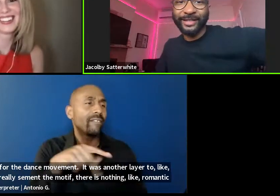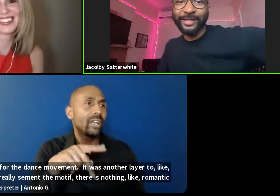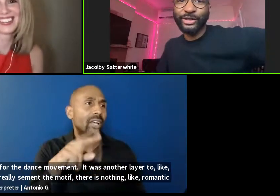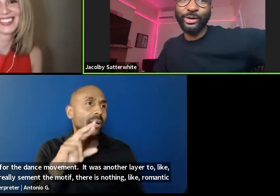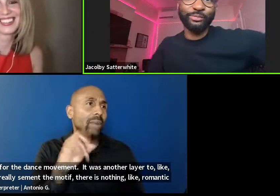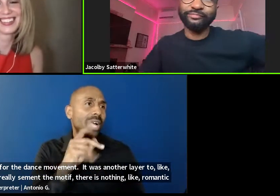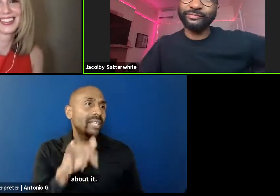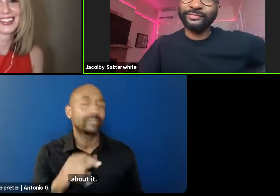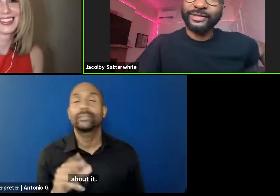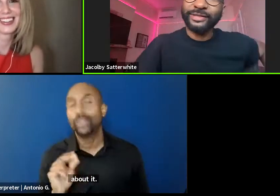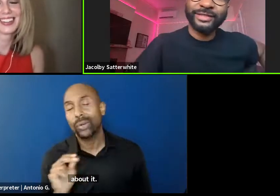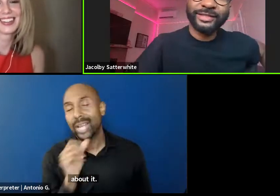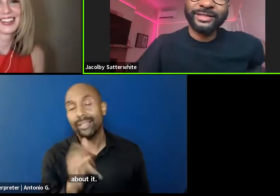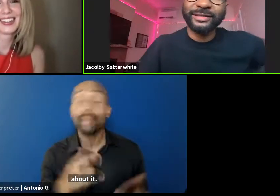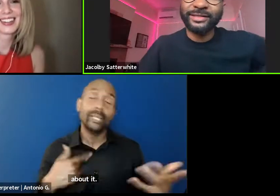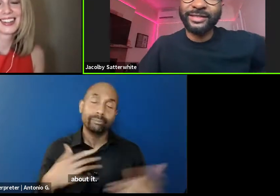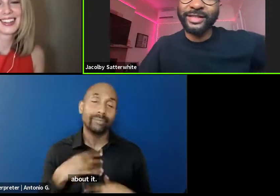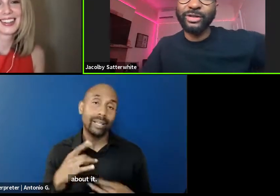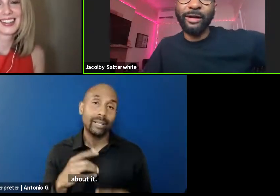like,